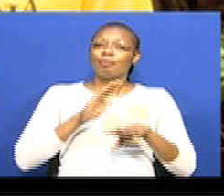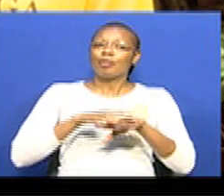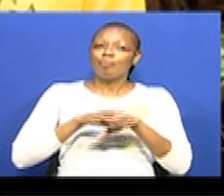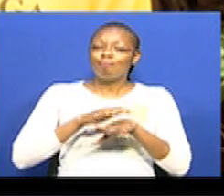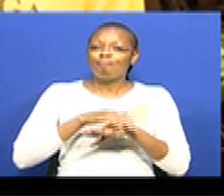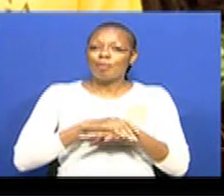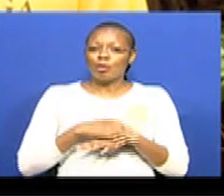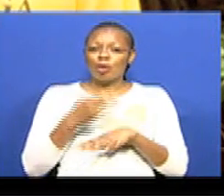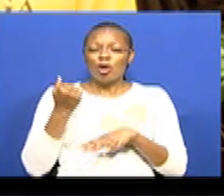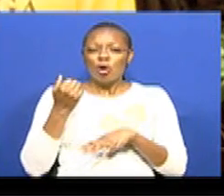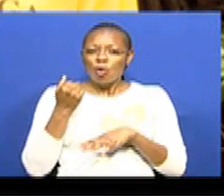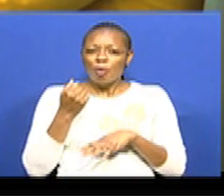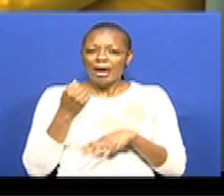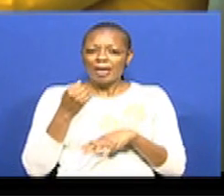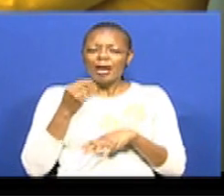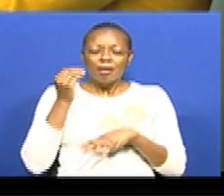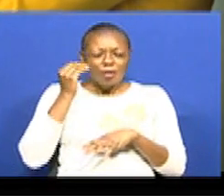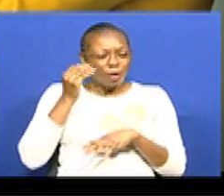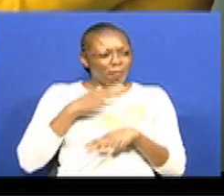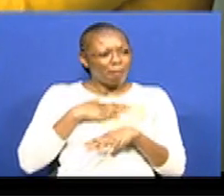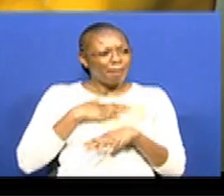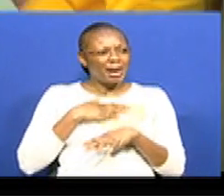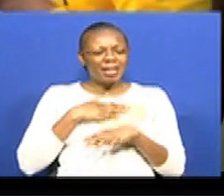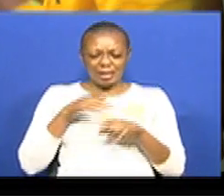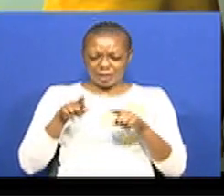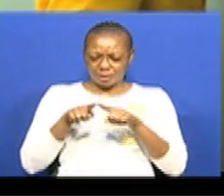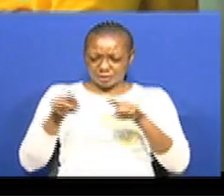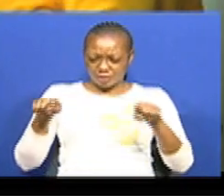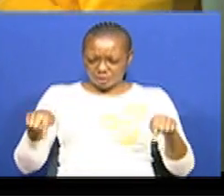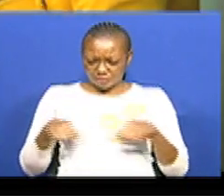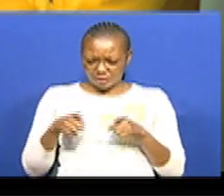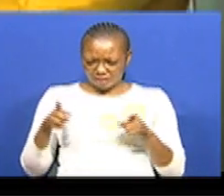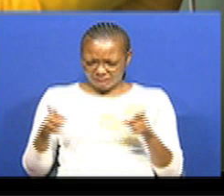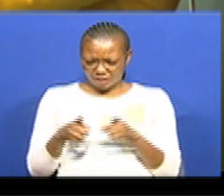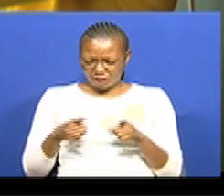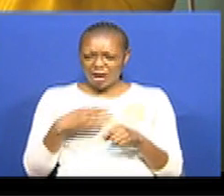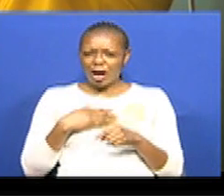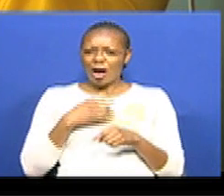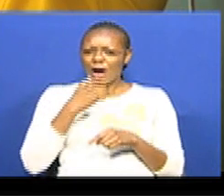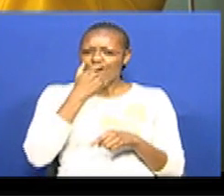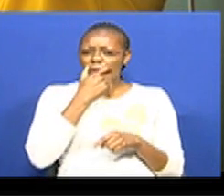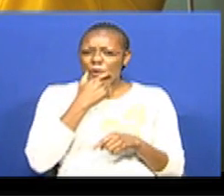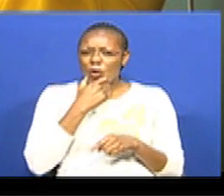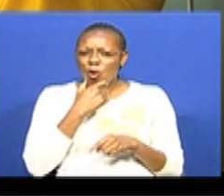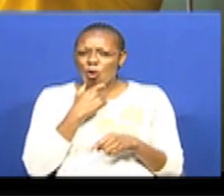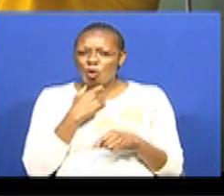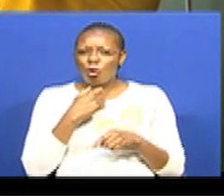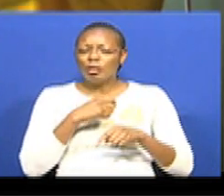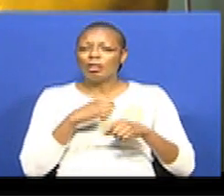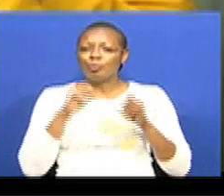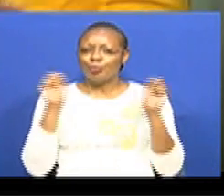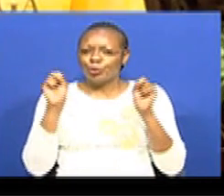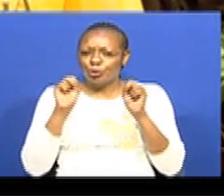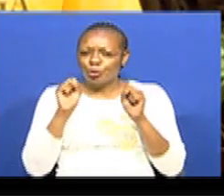in the balcony there wasn't enough space because of the old fridge that we